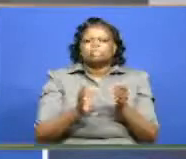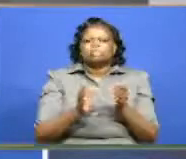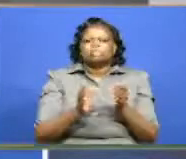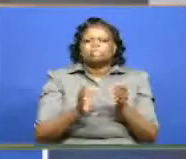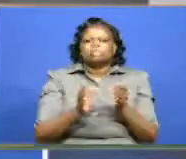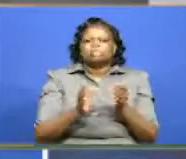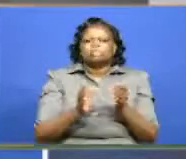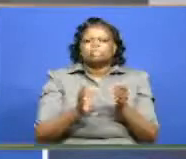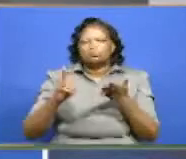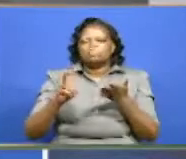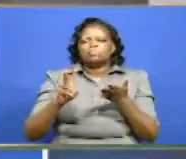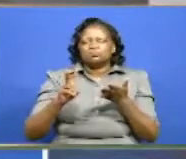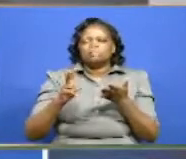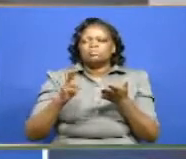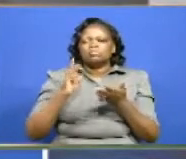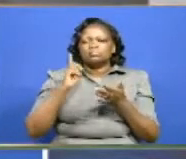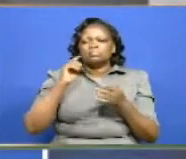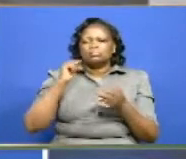of the